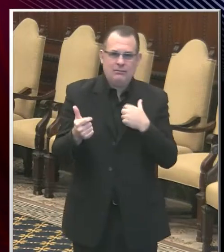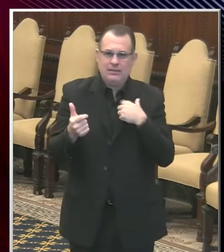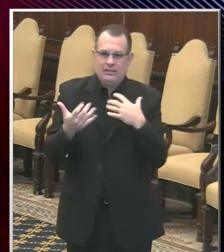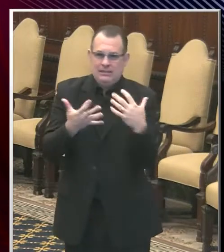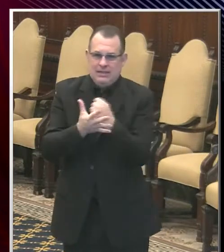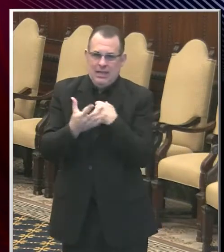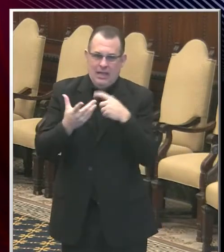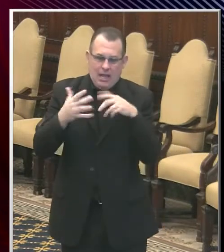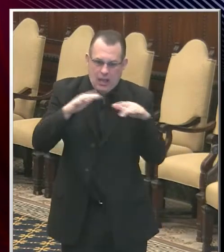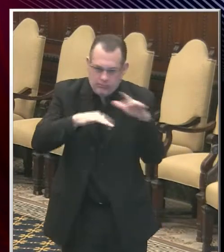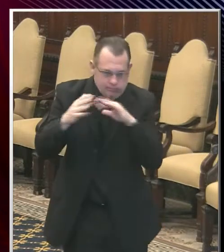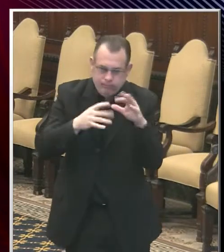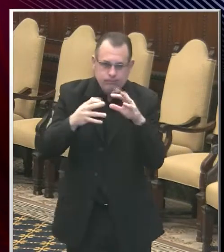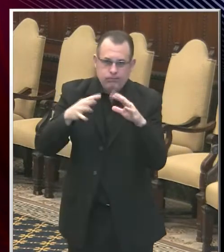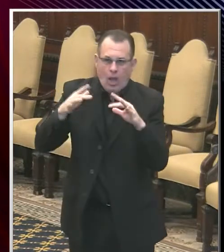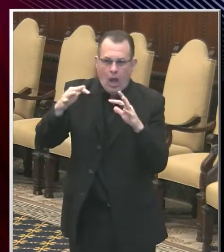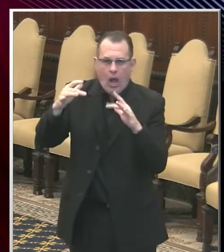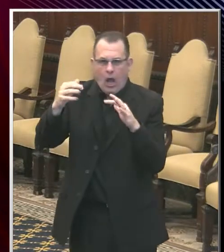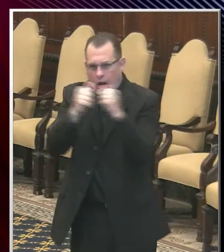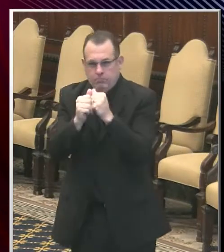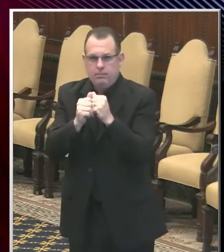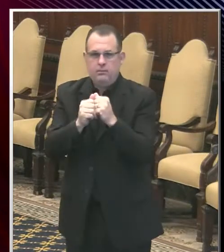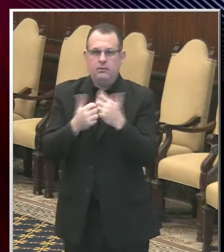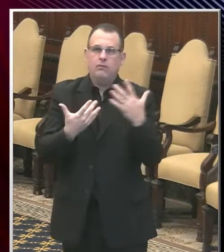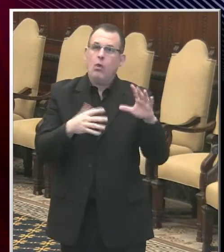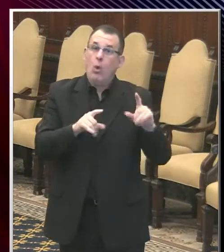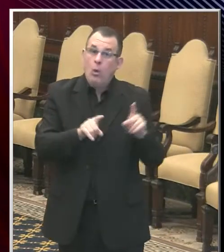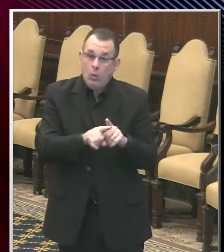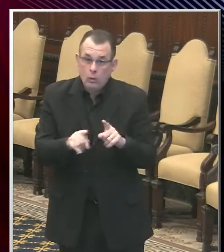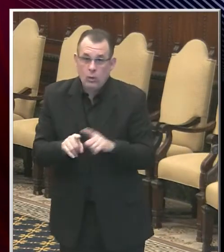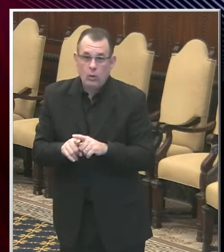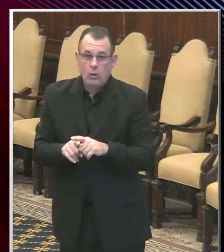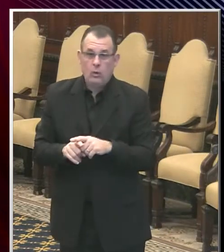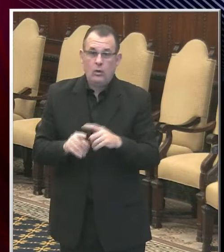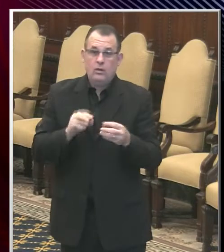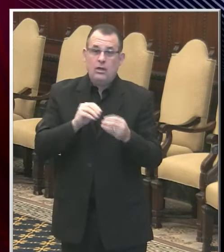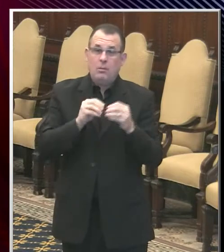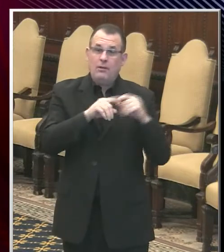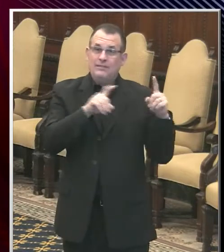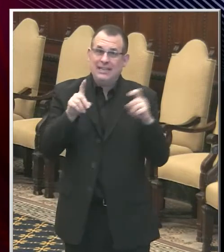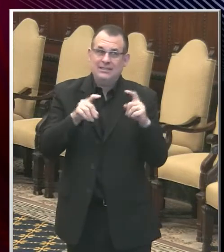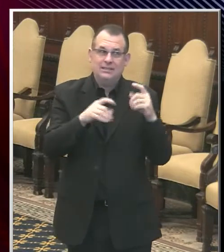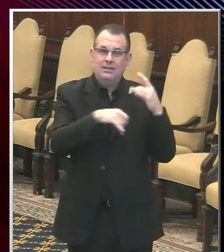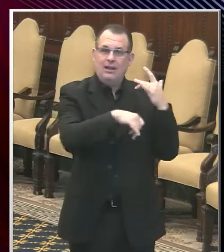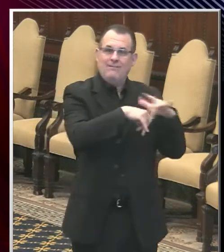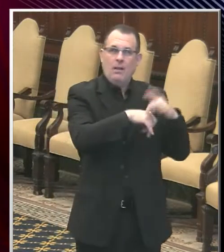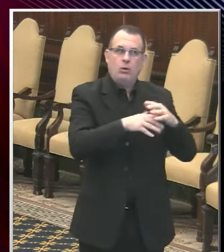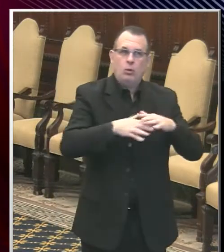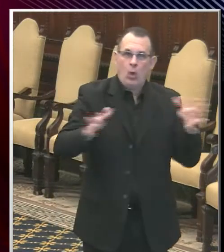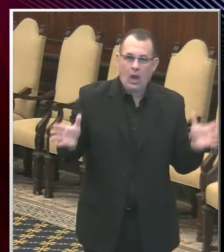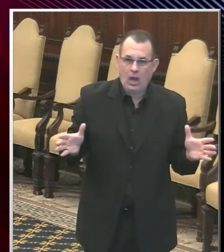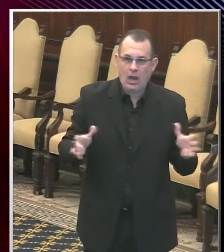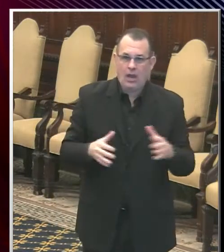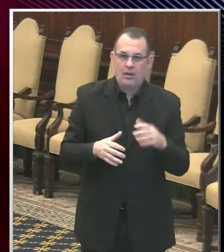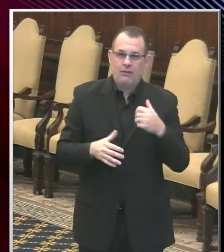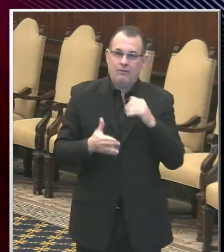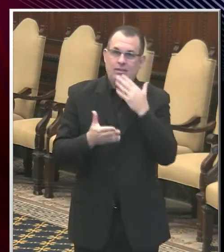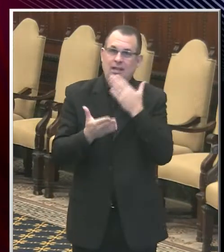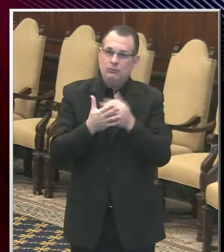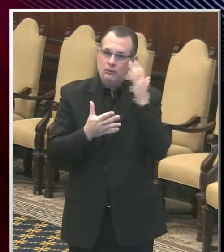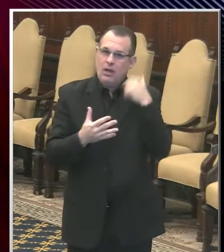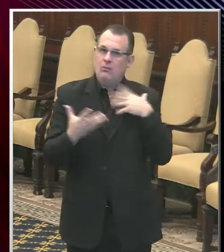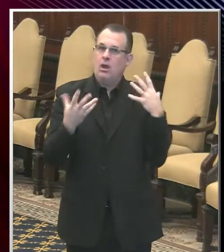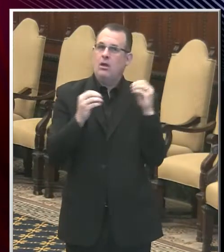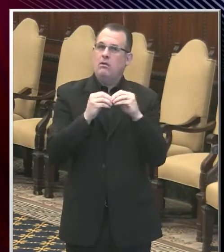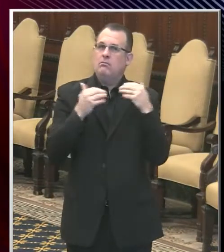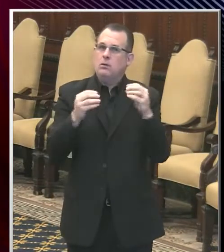in one day, but also partly reflects an increase in the number of tests being sent. And that's a good thing. We do want to have more testing. We expect that number to